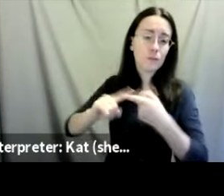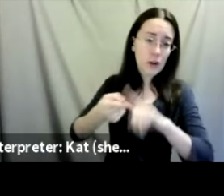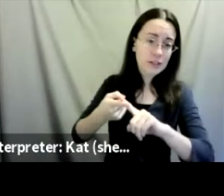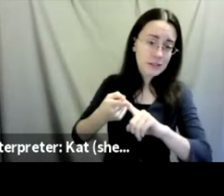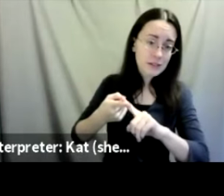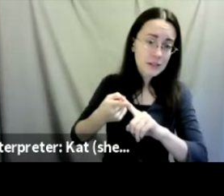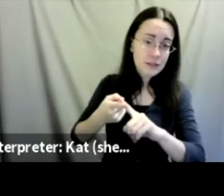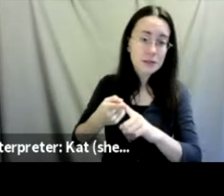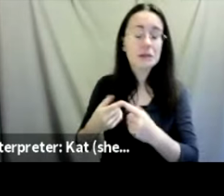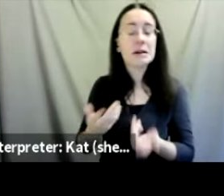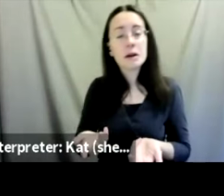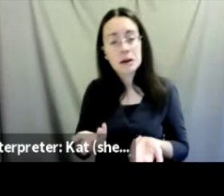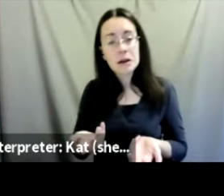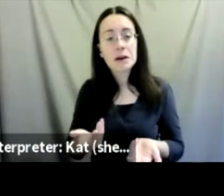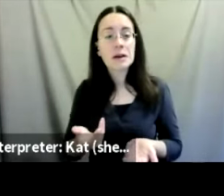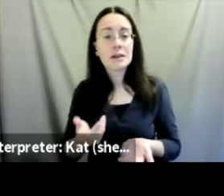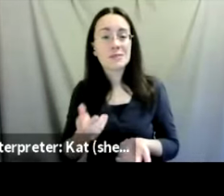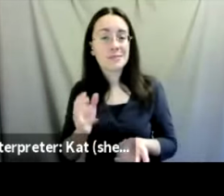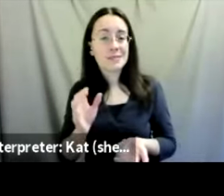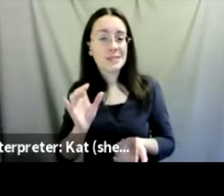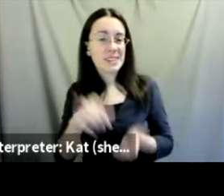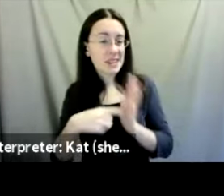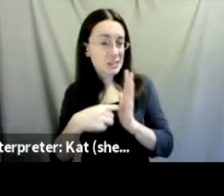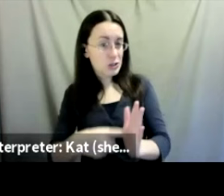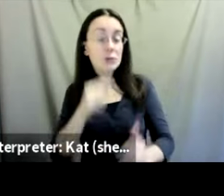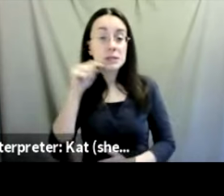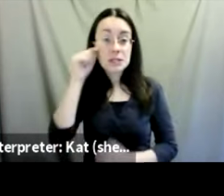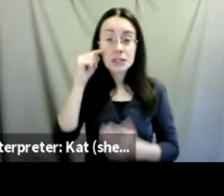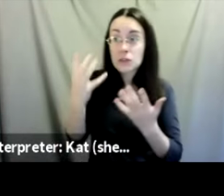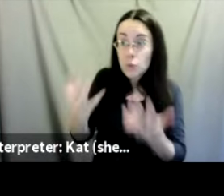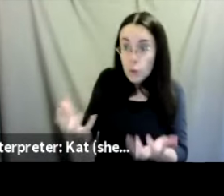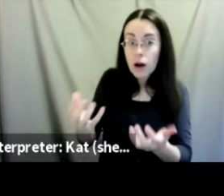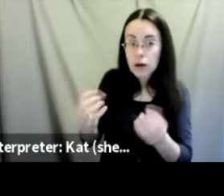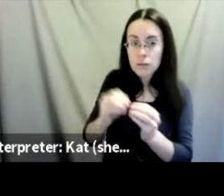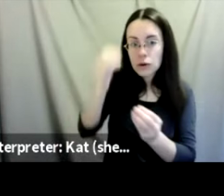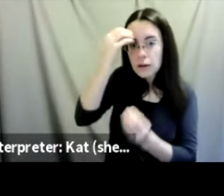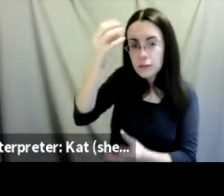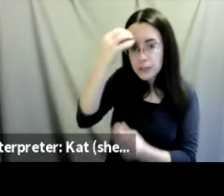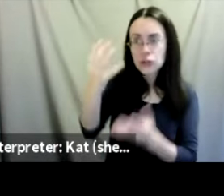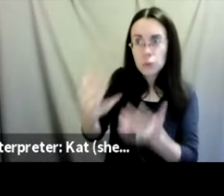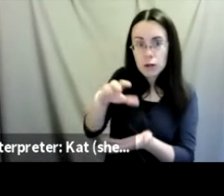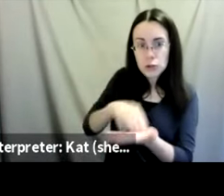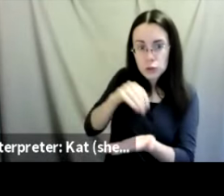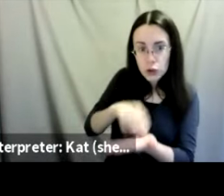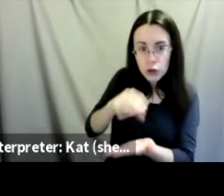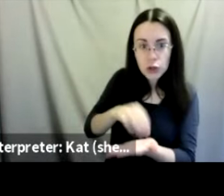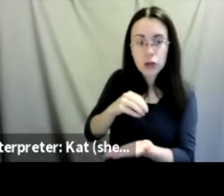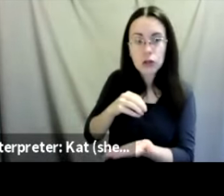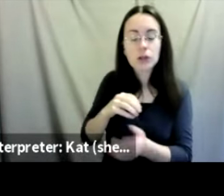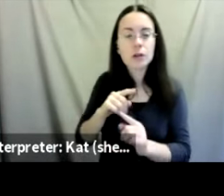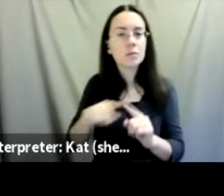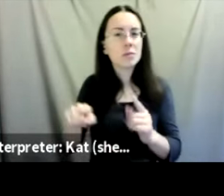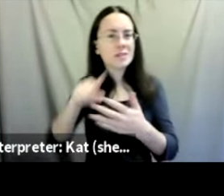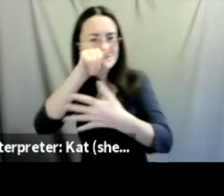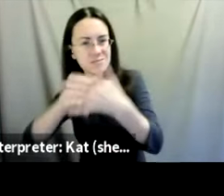this shows that teens want to learn more, it also shows us that we don't know if these resources that they're